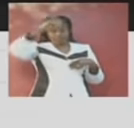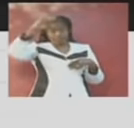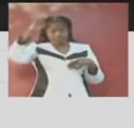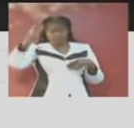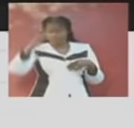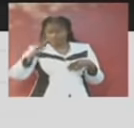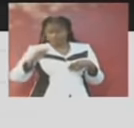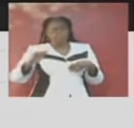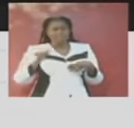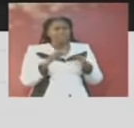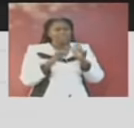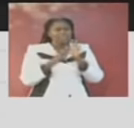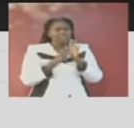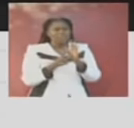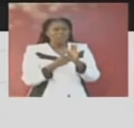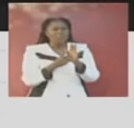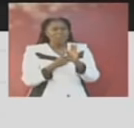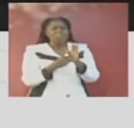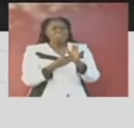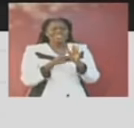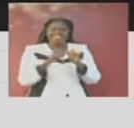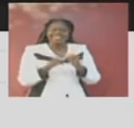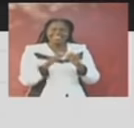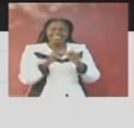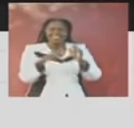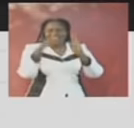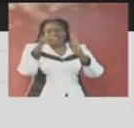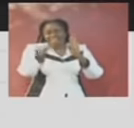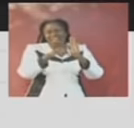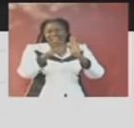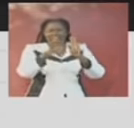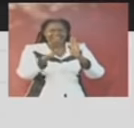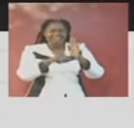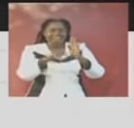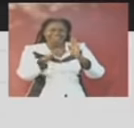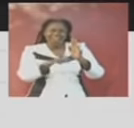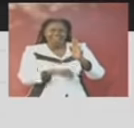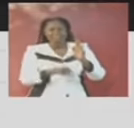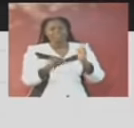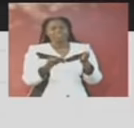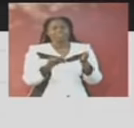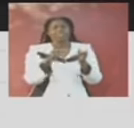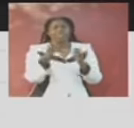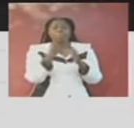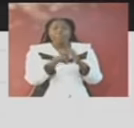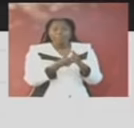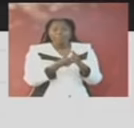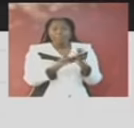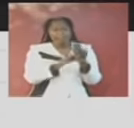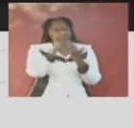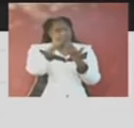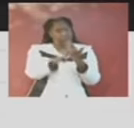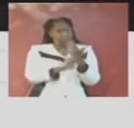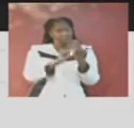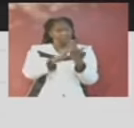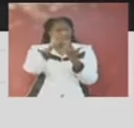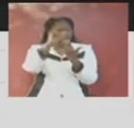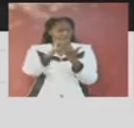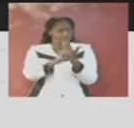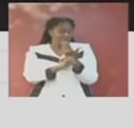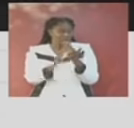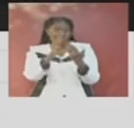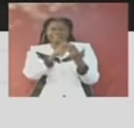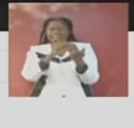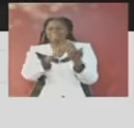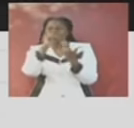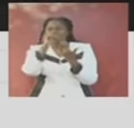have continued on that slow downward trend throughout the months of September, October into November.